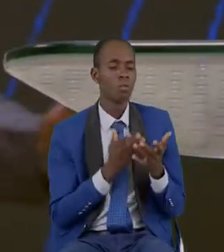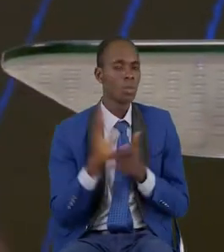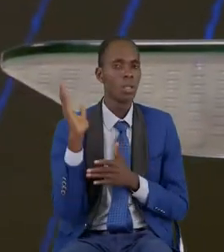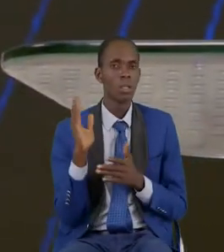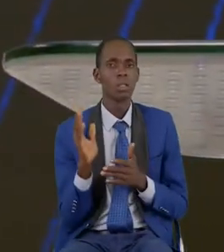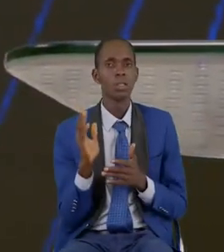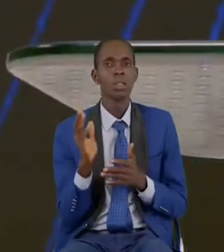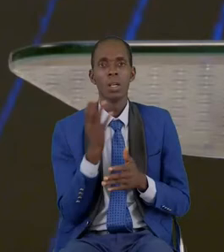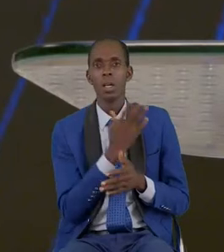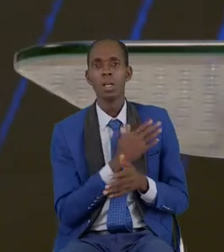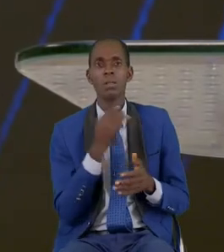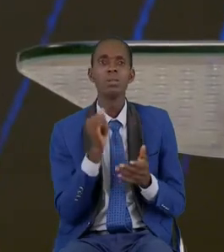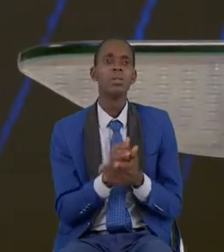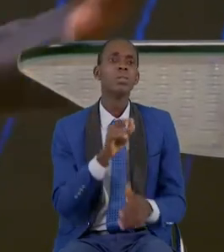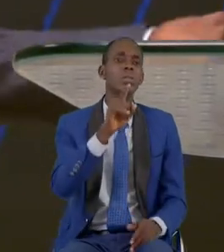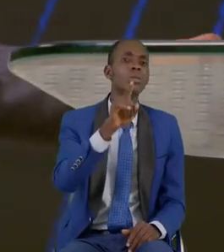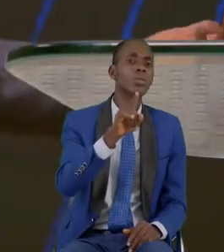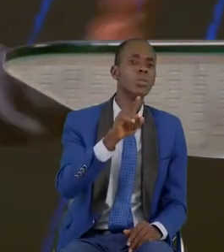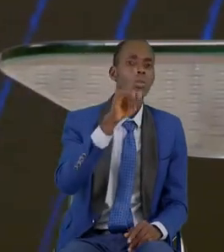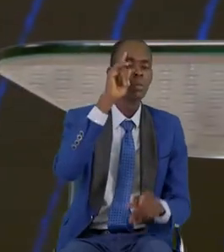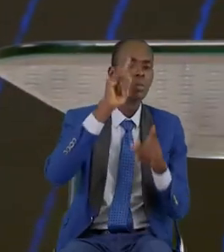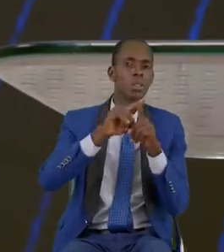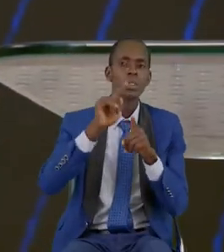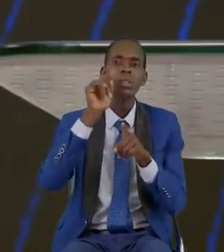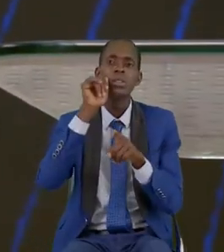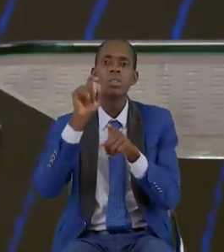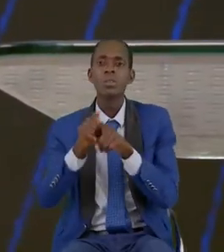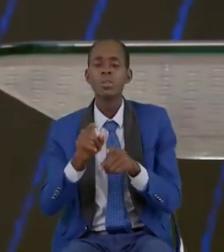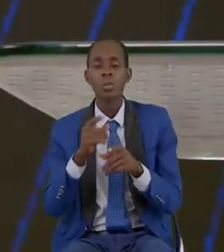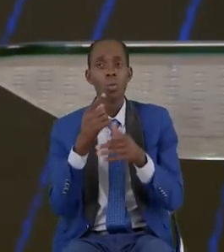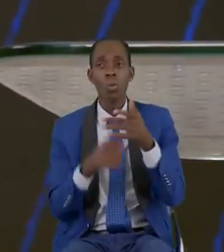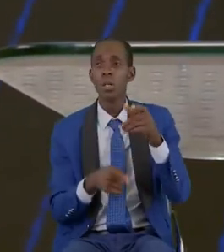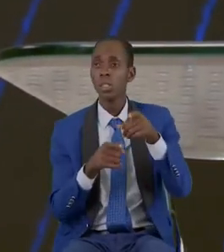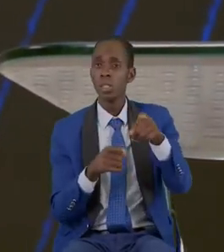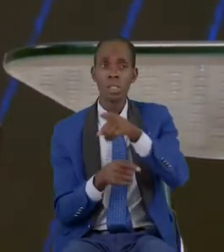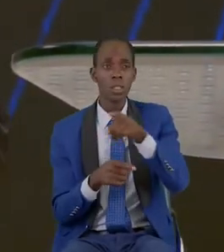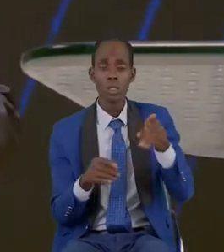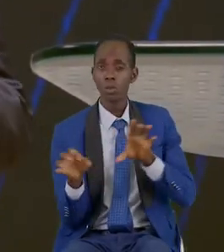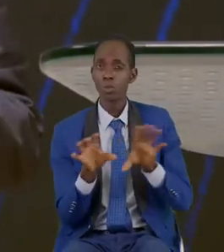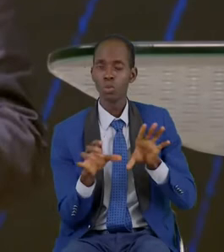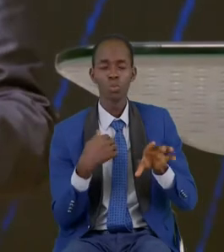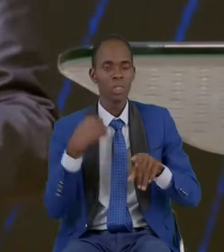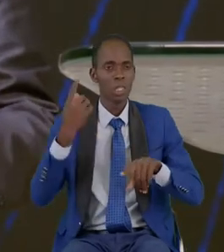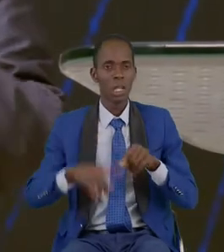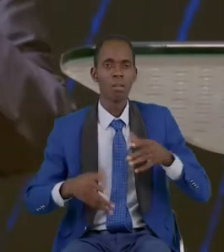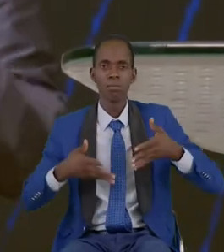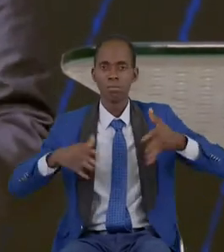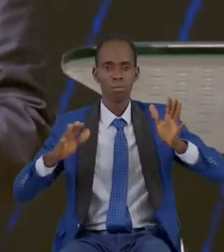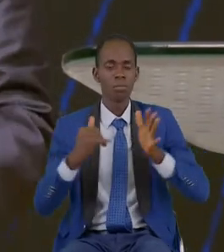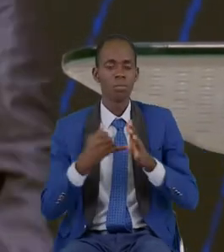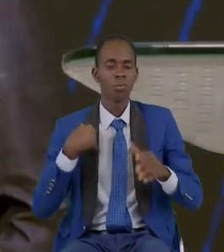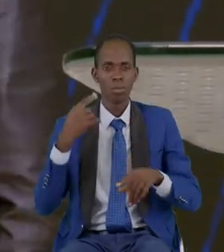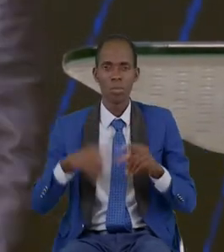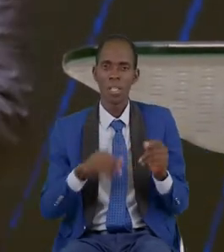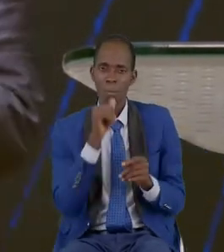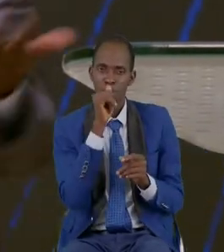and said, brother so and so, sister so and so, what he has done, we will not allow it here. This is the